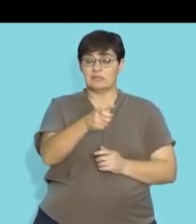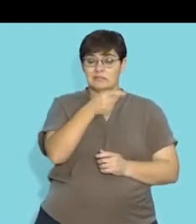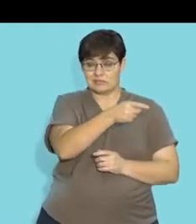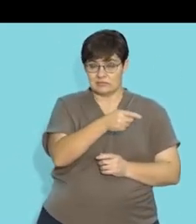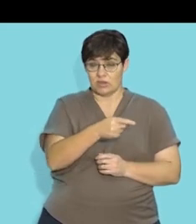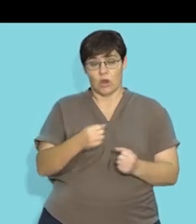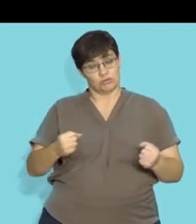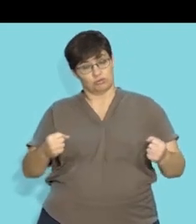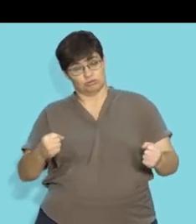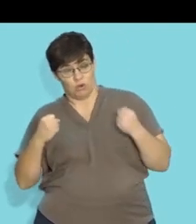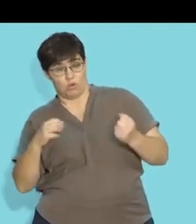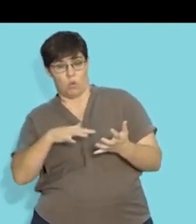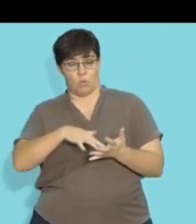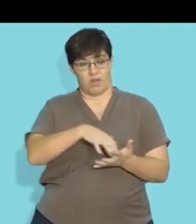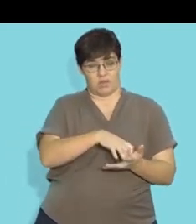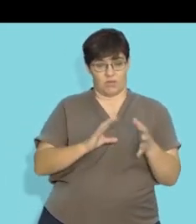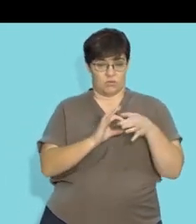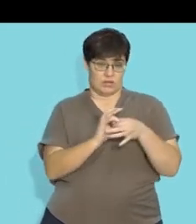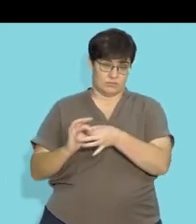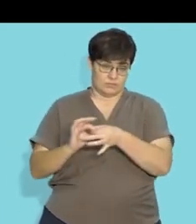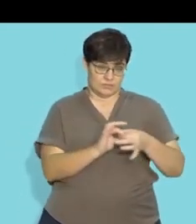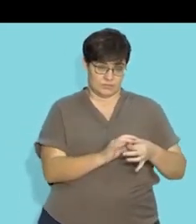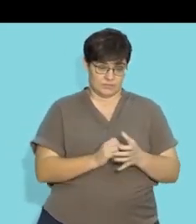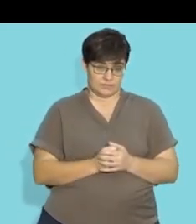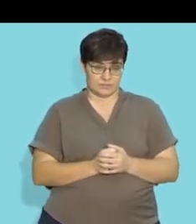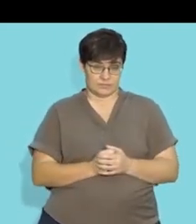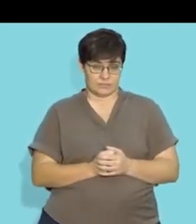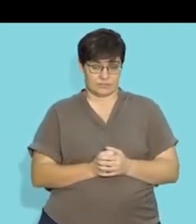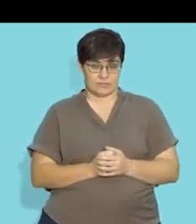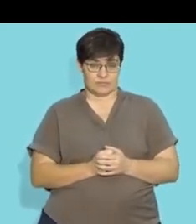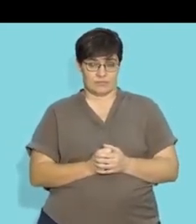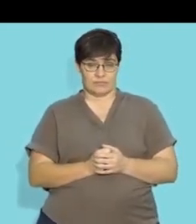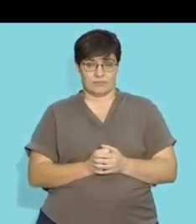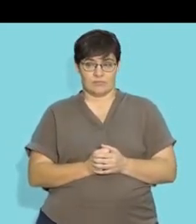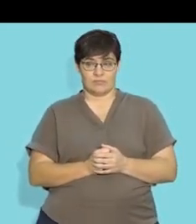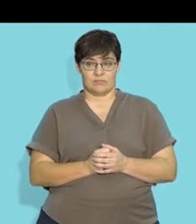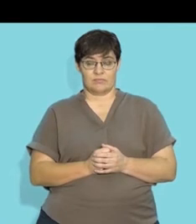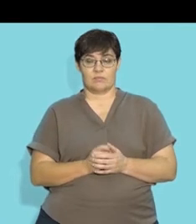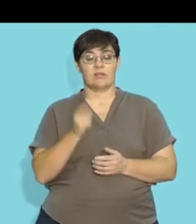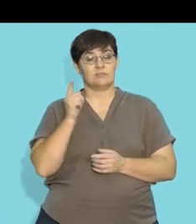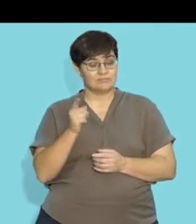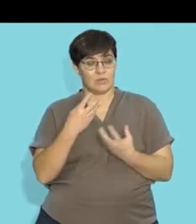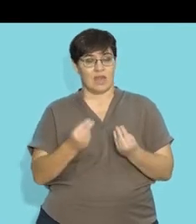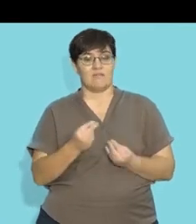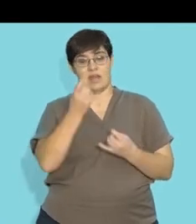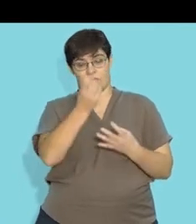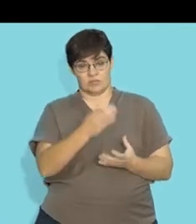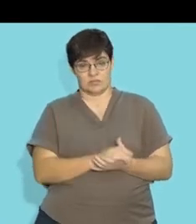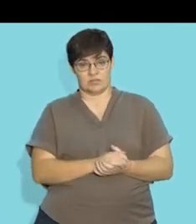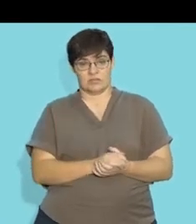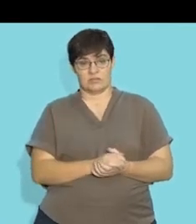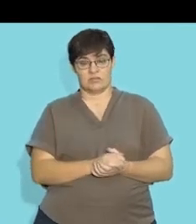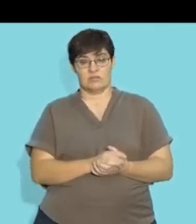the relationship. Are we together? So there we have the data. So what we have to do is to